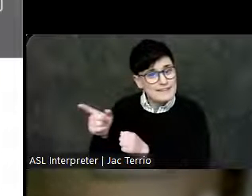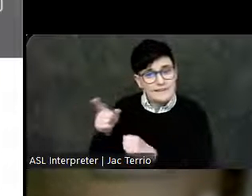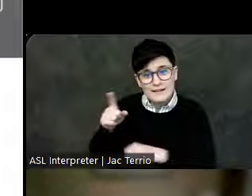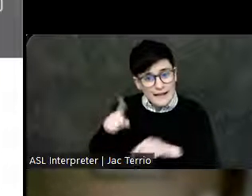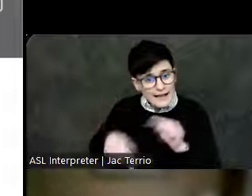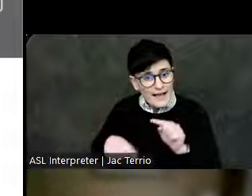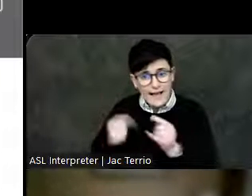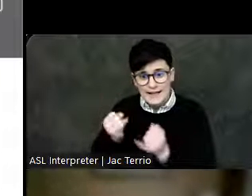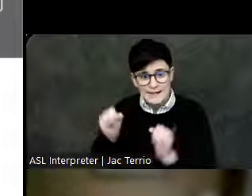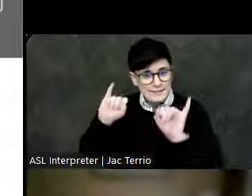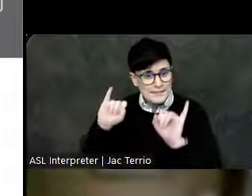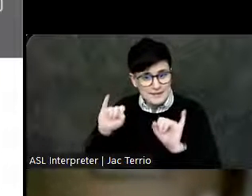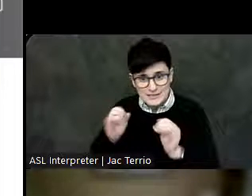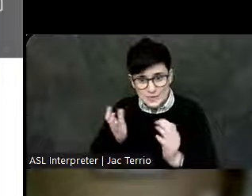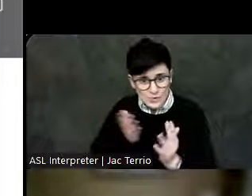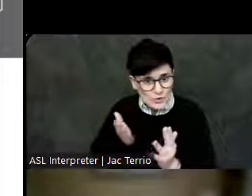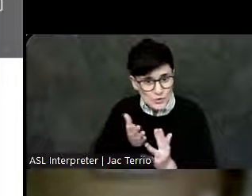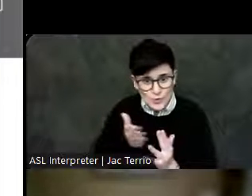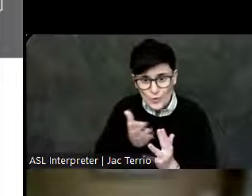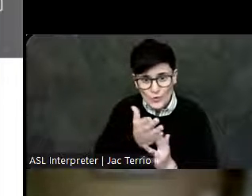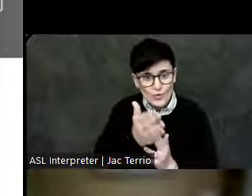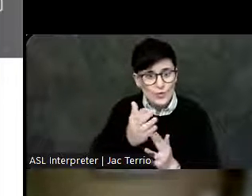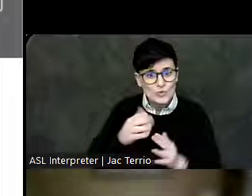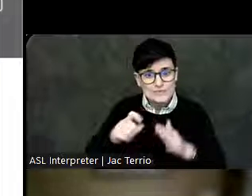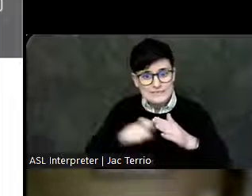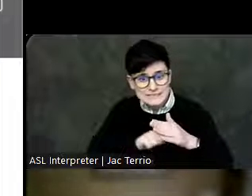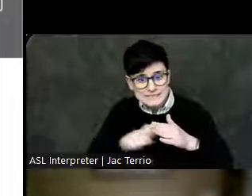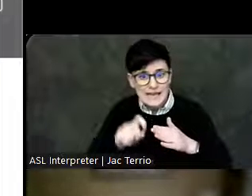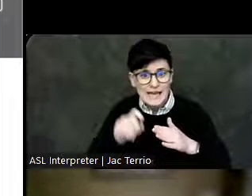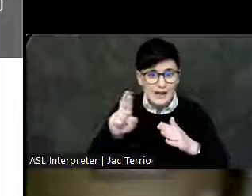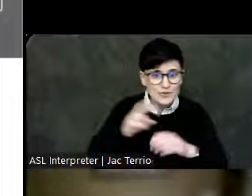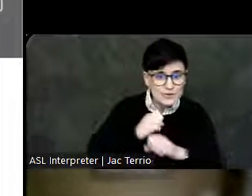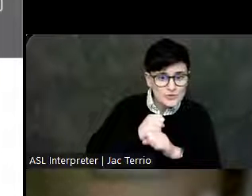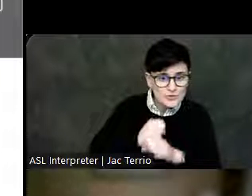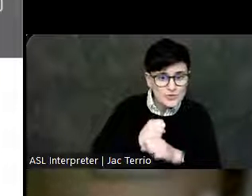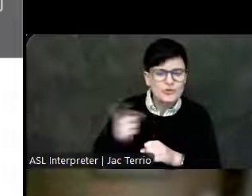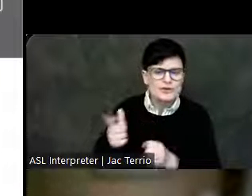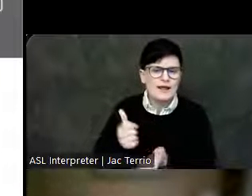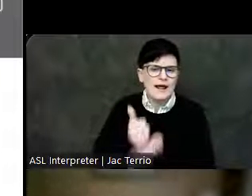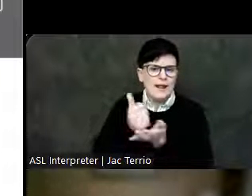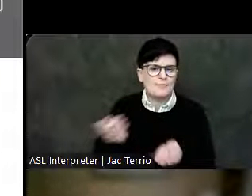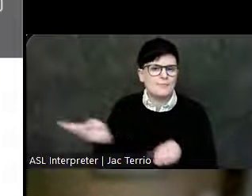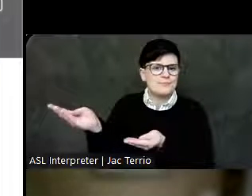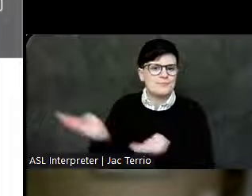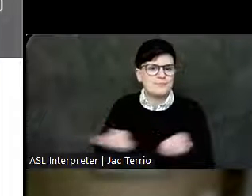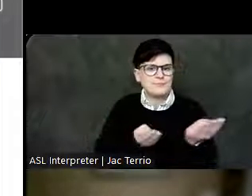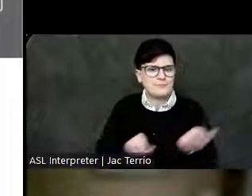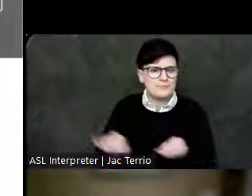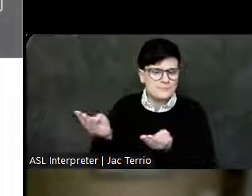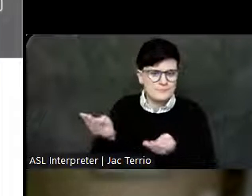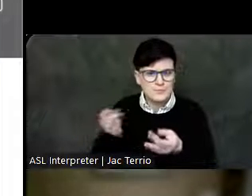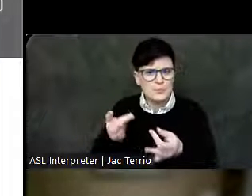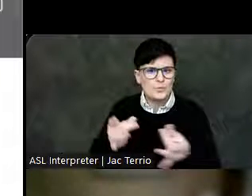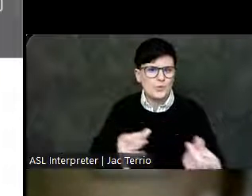of independently go through the scanner or go through security, they really help facilitate that as well. So they've been very